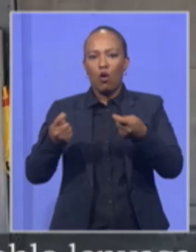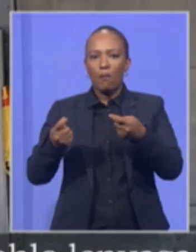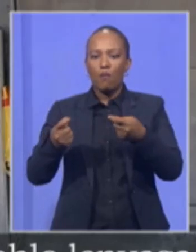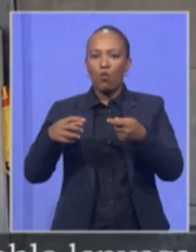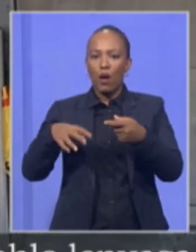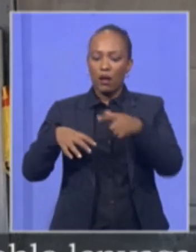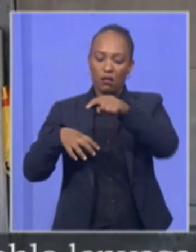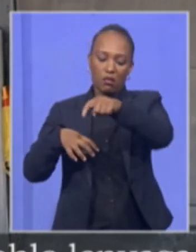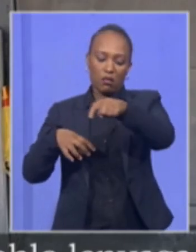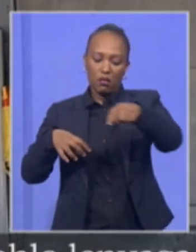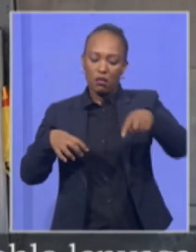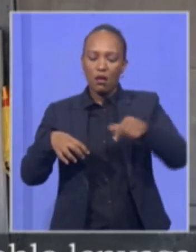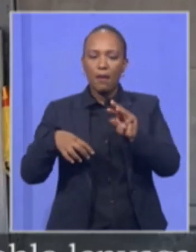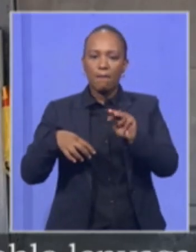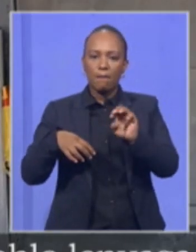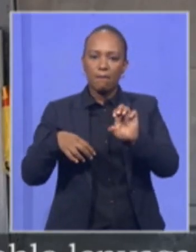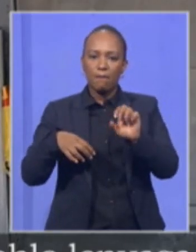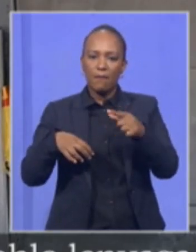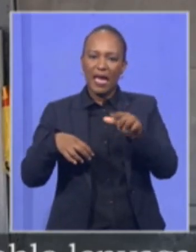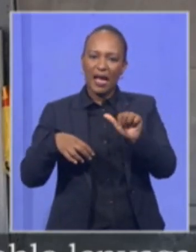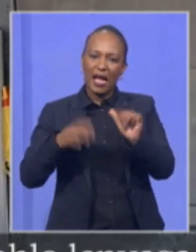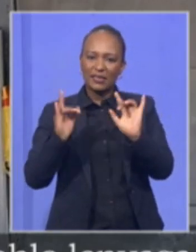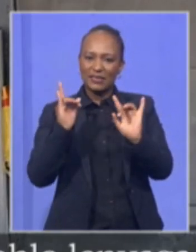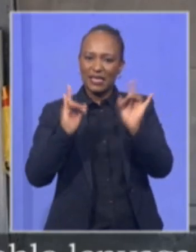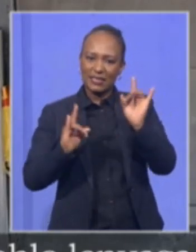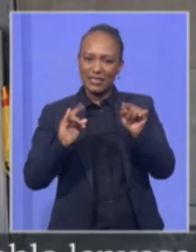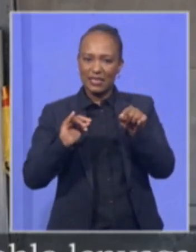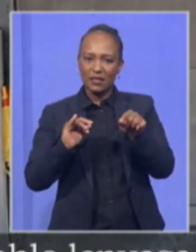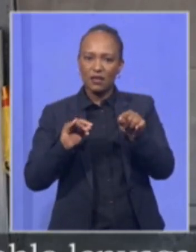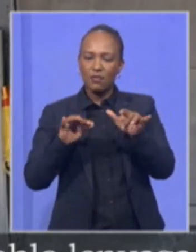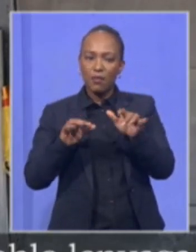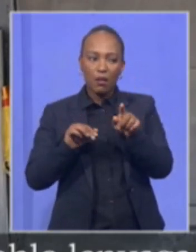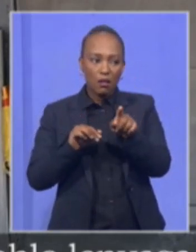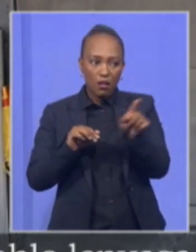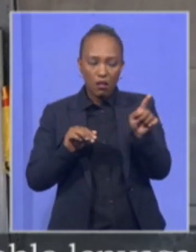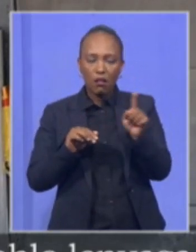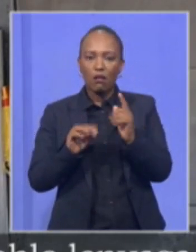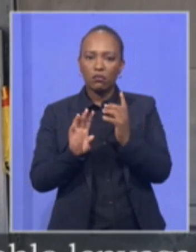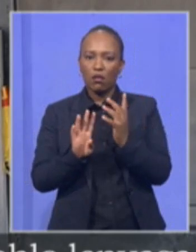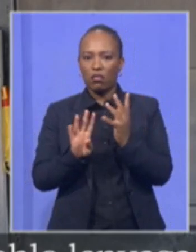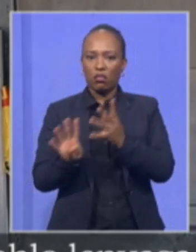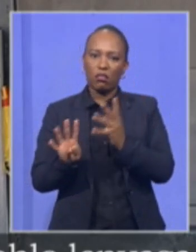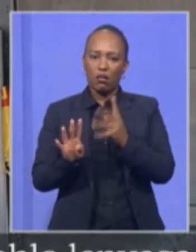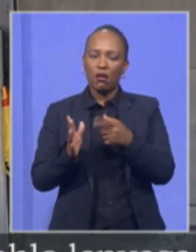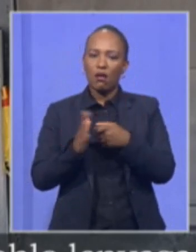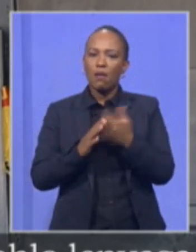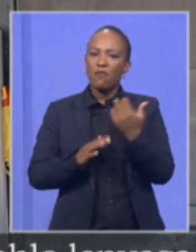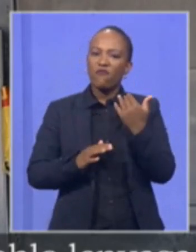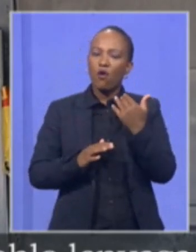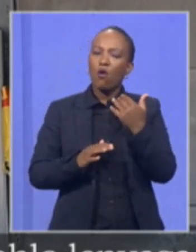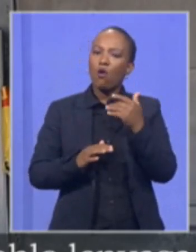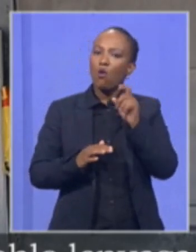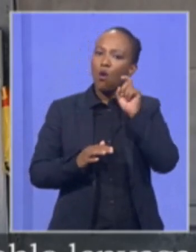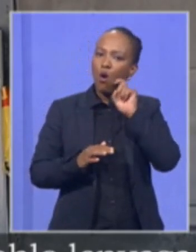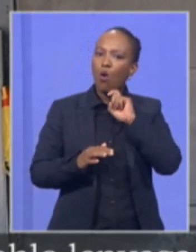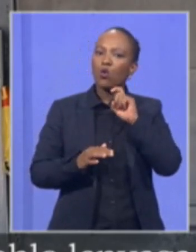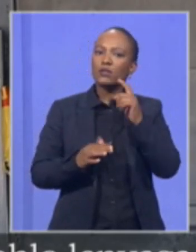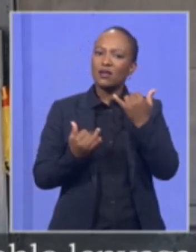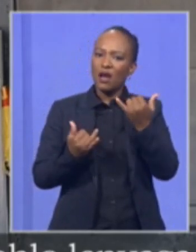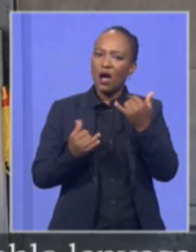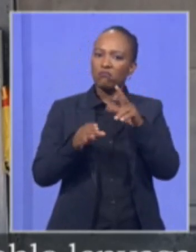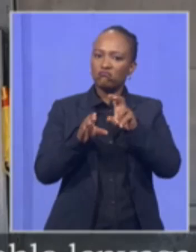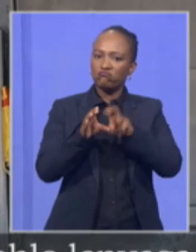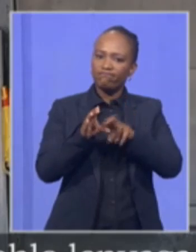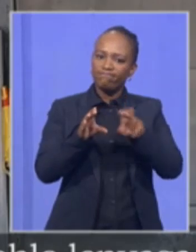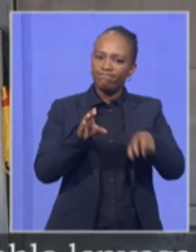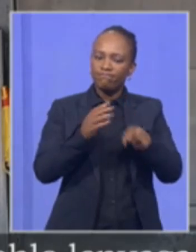Mega City. So batho bao most of the customer tsaka e ne le batho ba bagolo, so ba tswile ba ile bo di-pensioneng